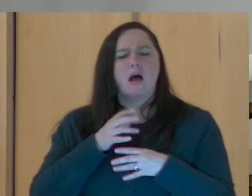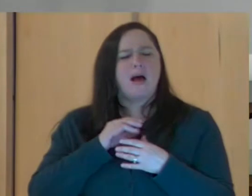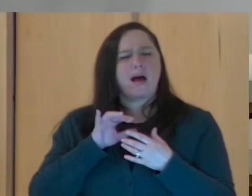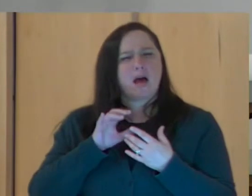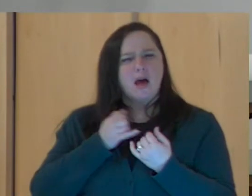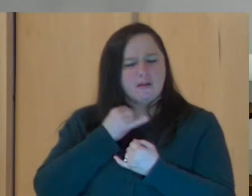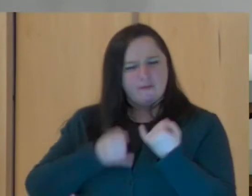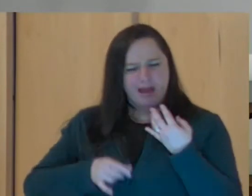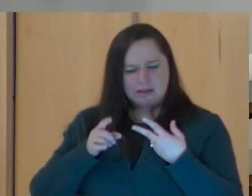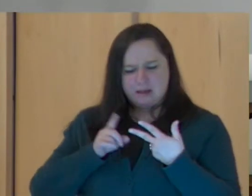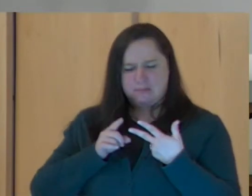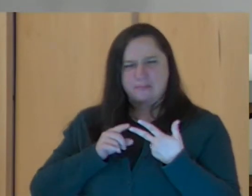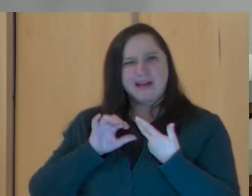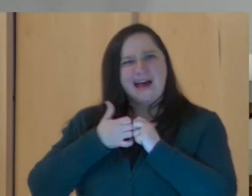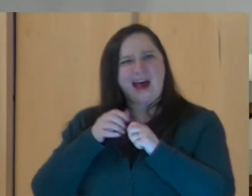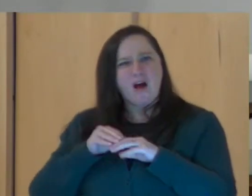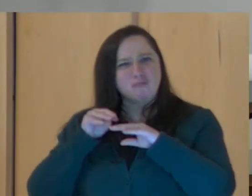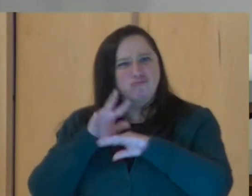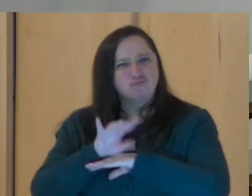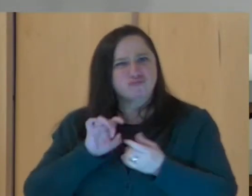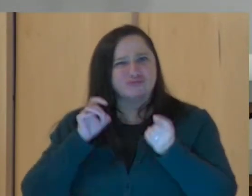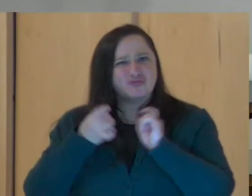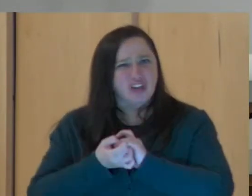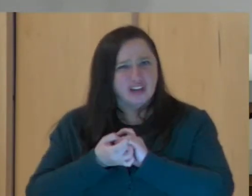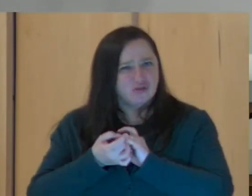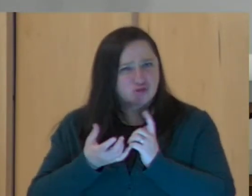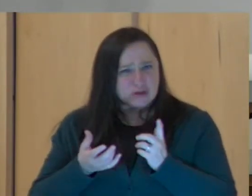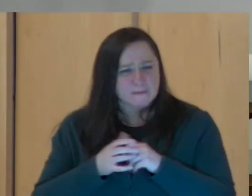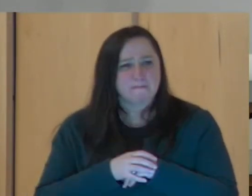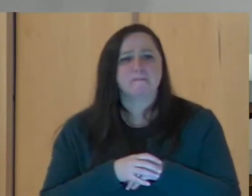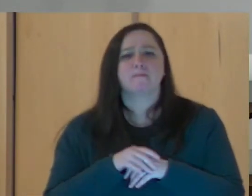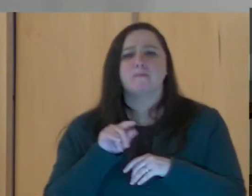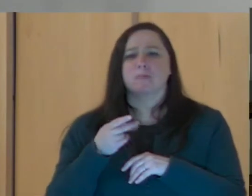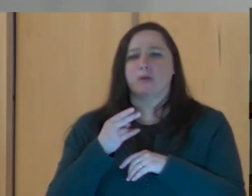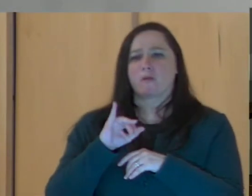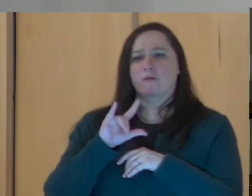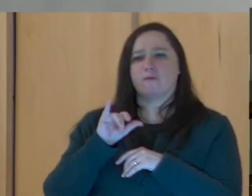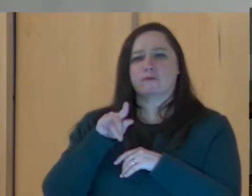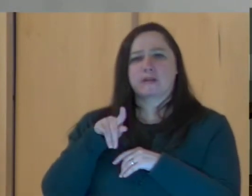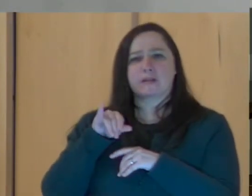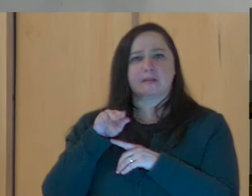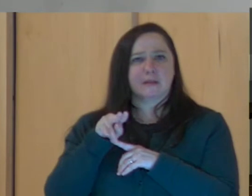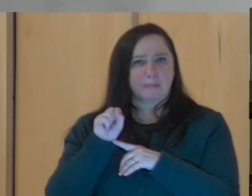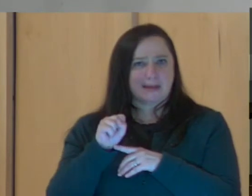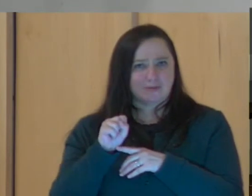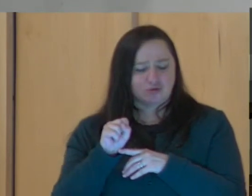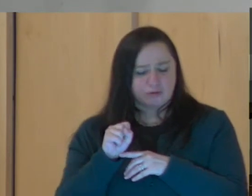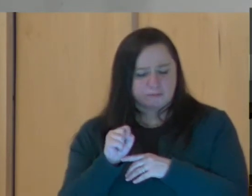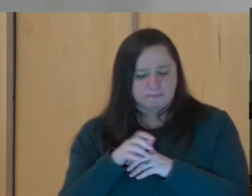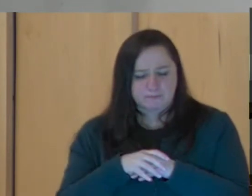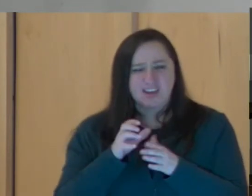Paul then lived? So this is Philippians chapter 3, starting at verse 4. Apostle Paul said,